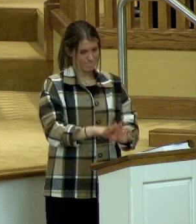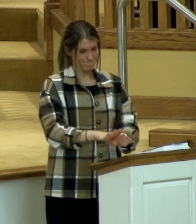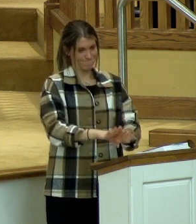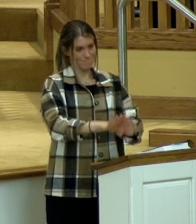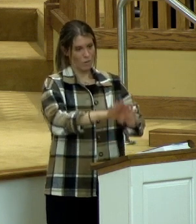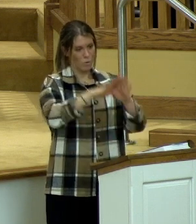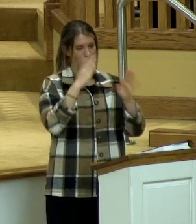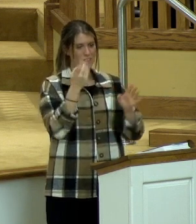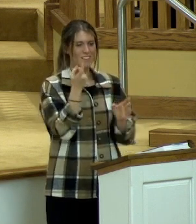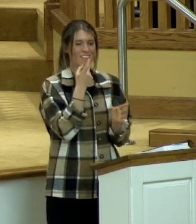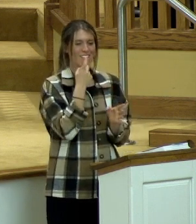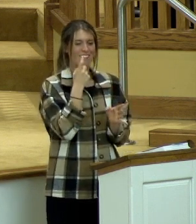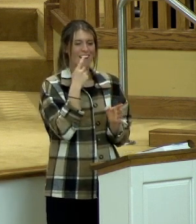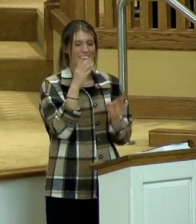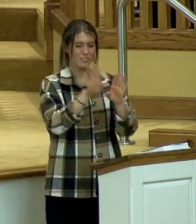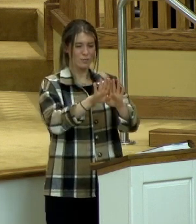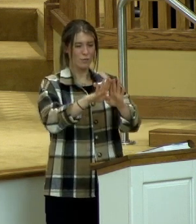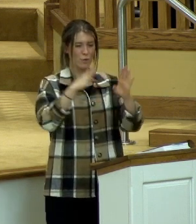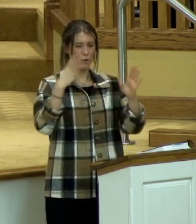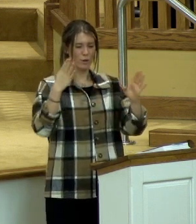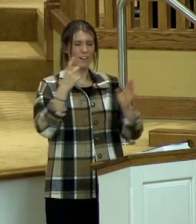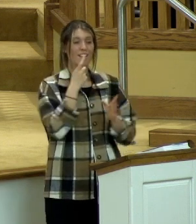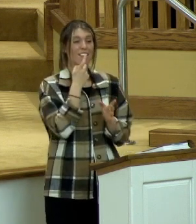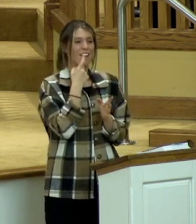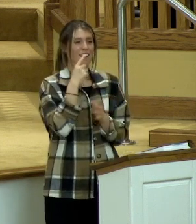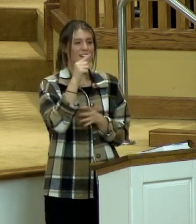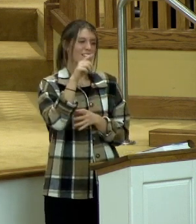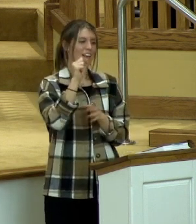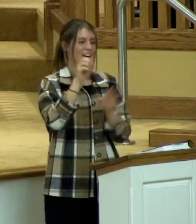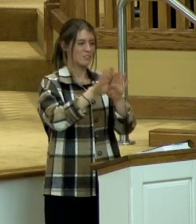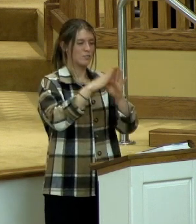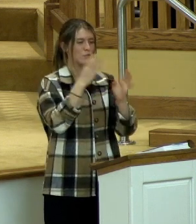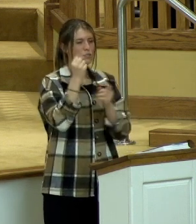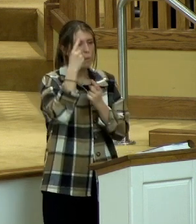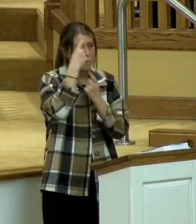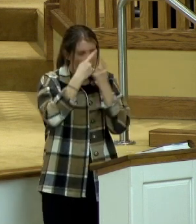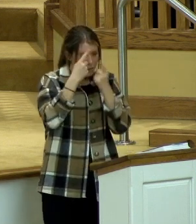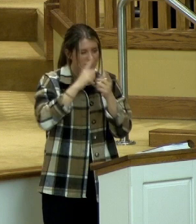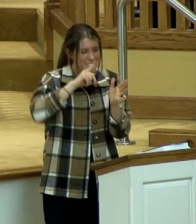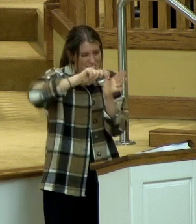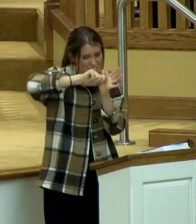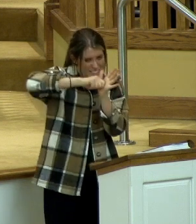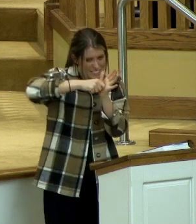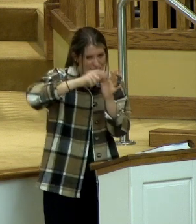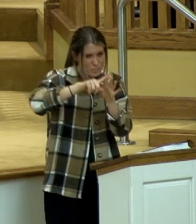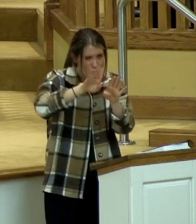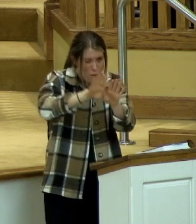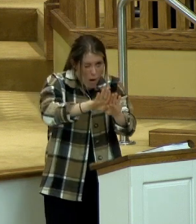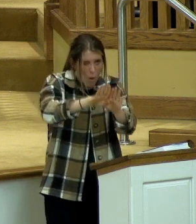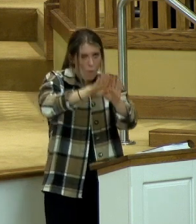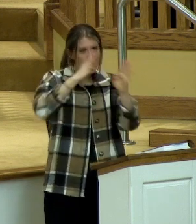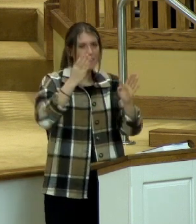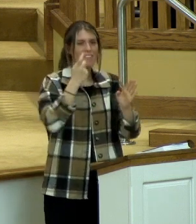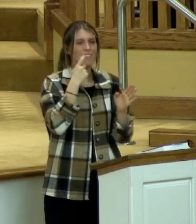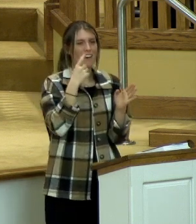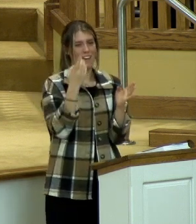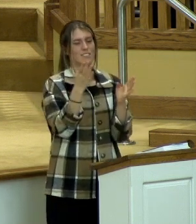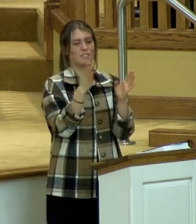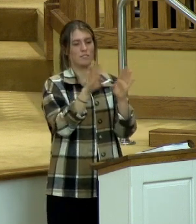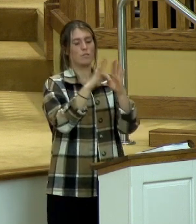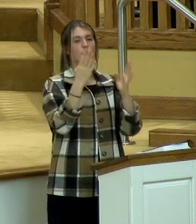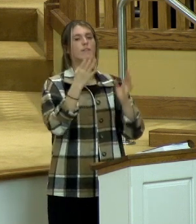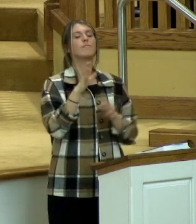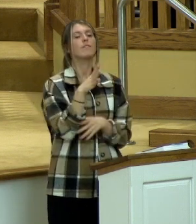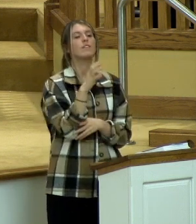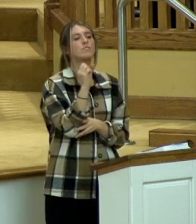glass door, okay? And I say glass door on purpose, all right? Pondering is the key that unlocks the glass door. Look at verse 17. The